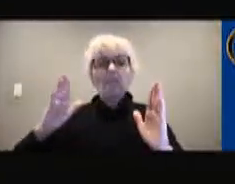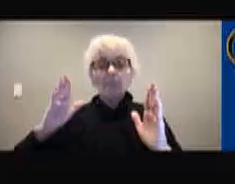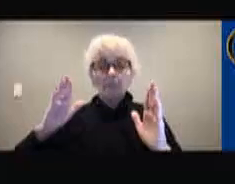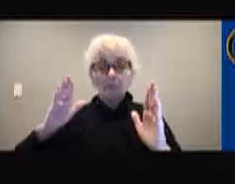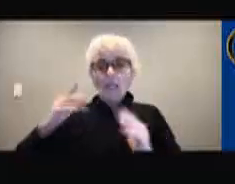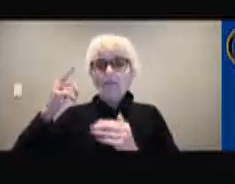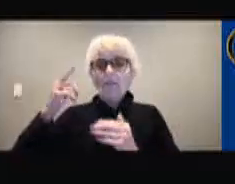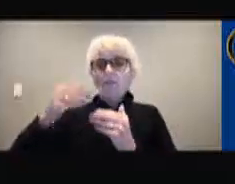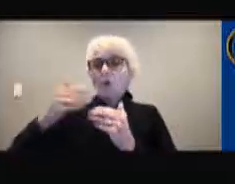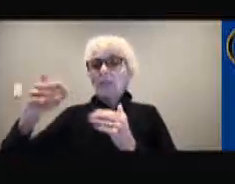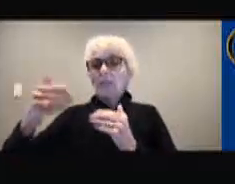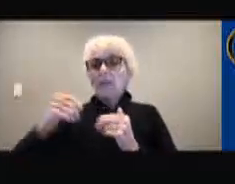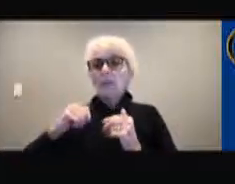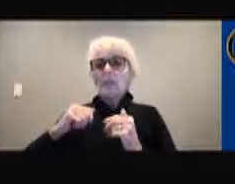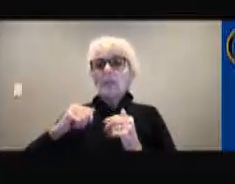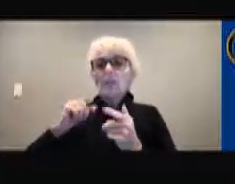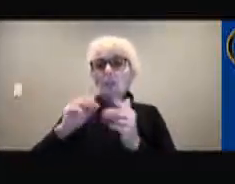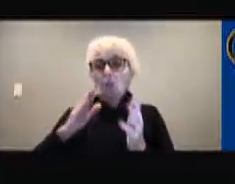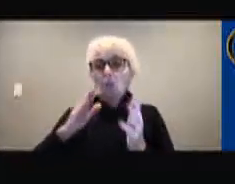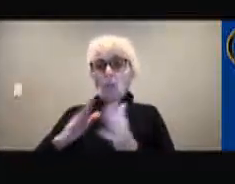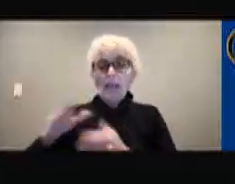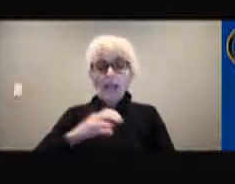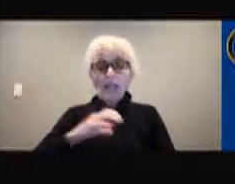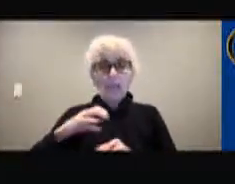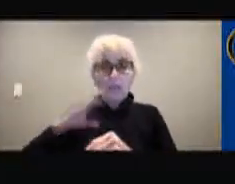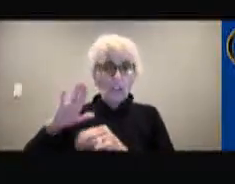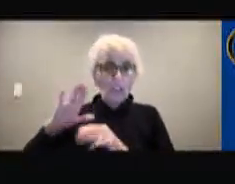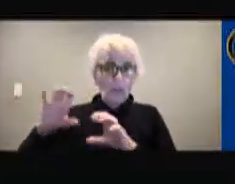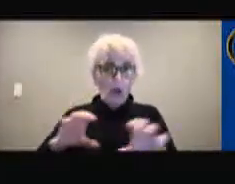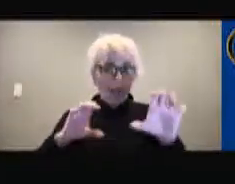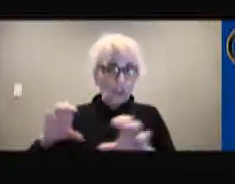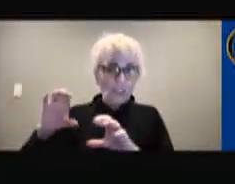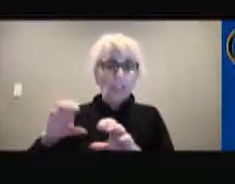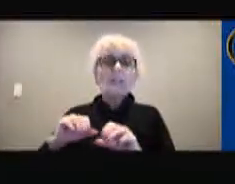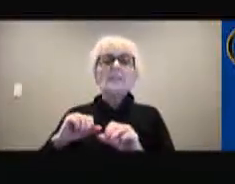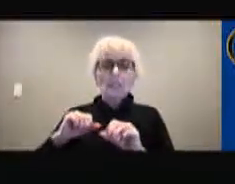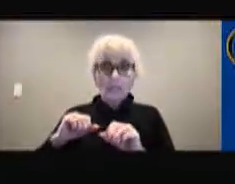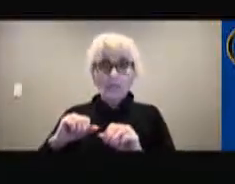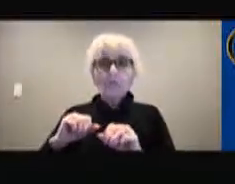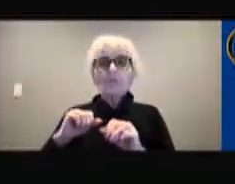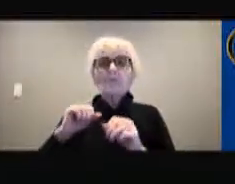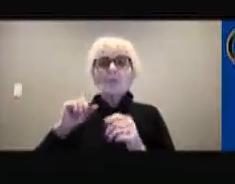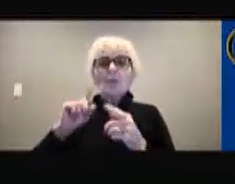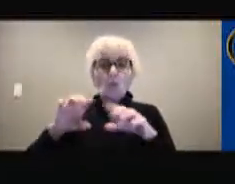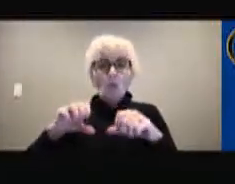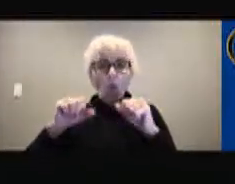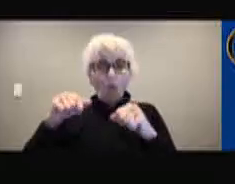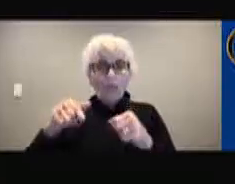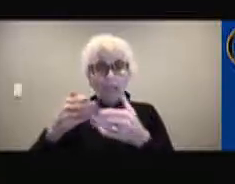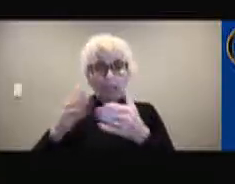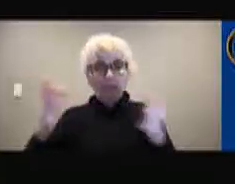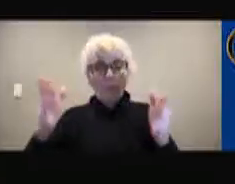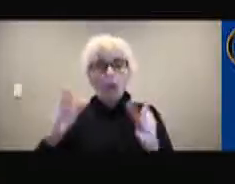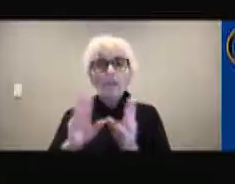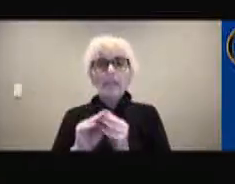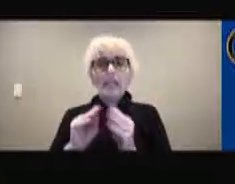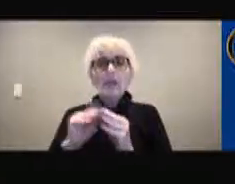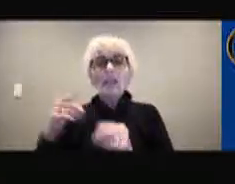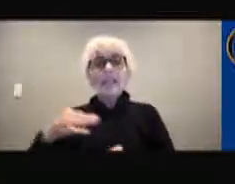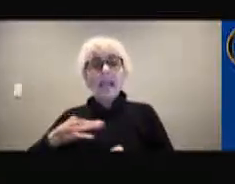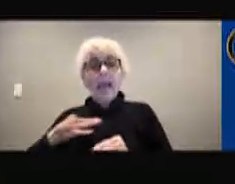the Planning Commission's action to hold this public hearing. The applicant asked for an